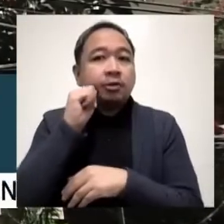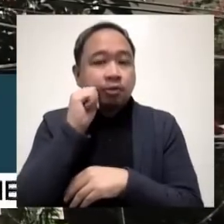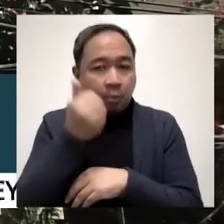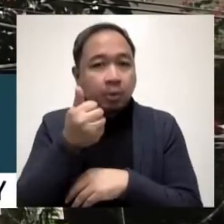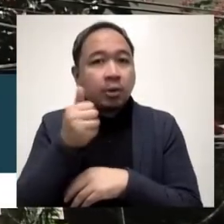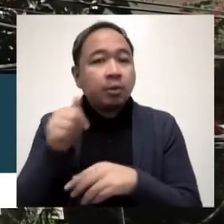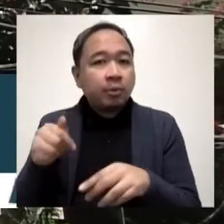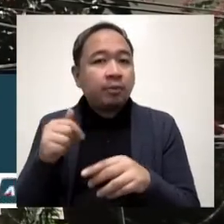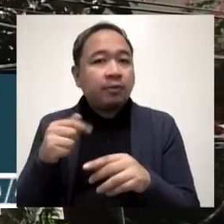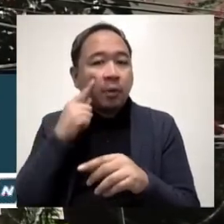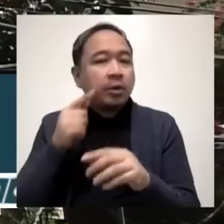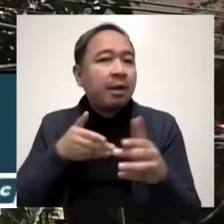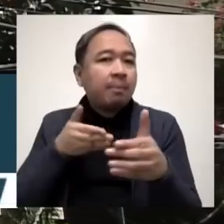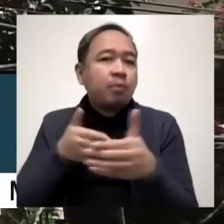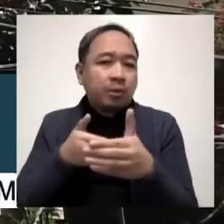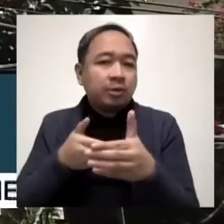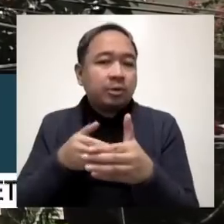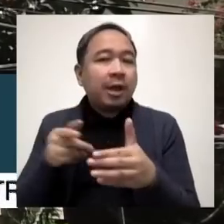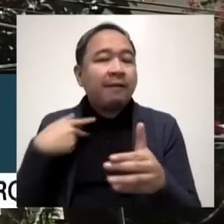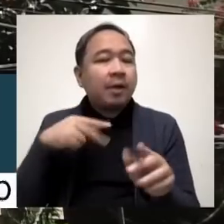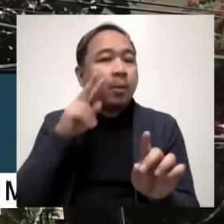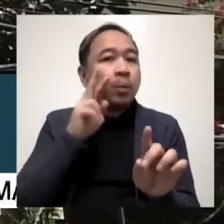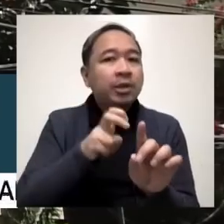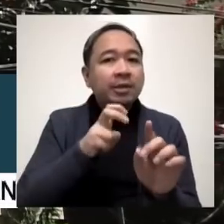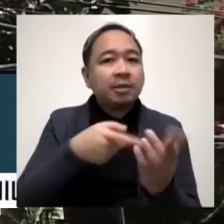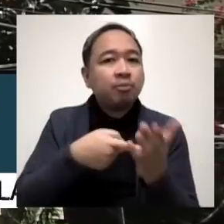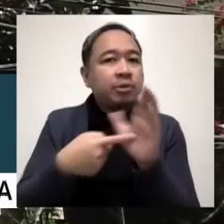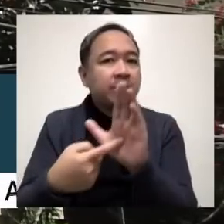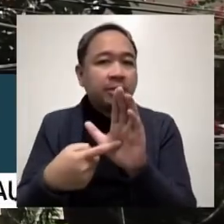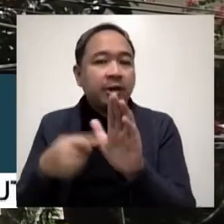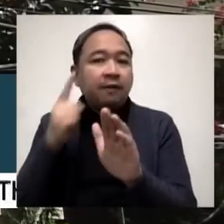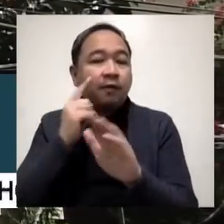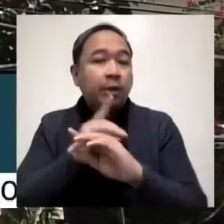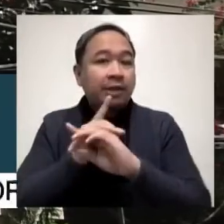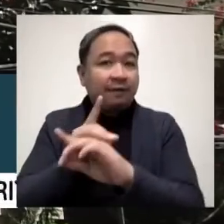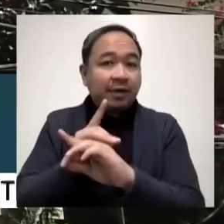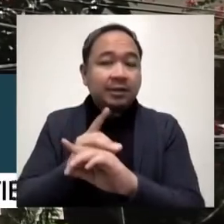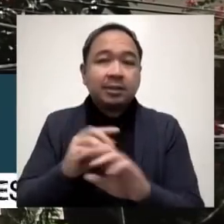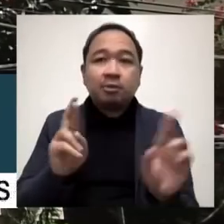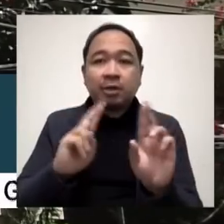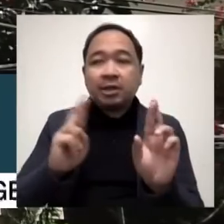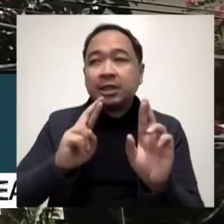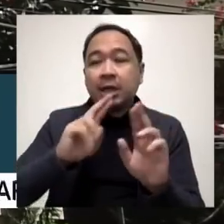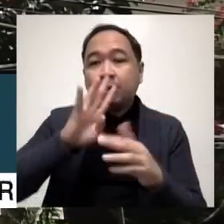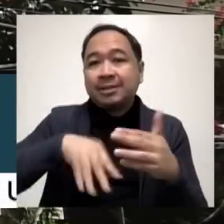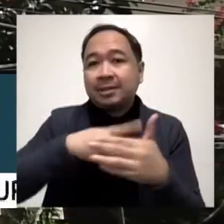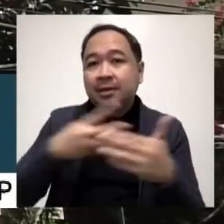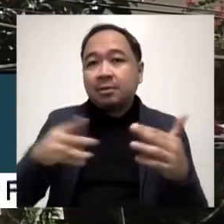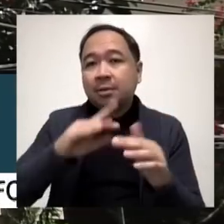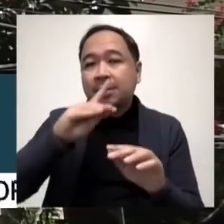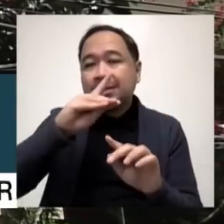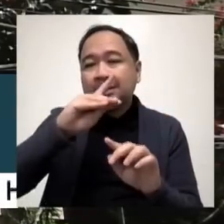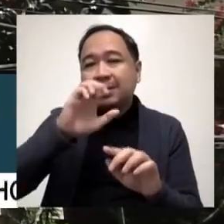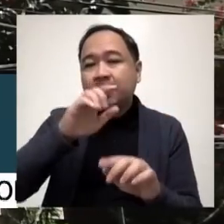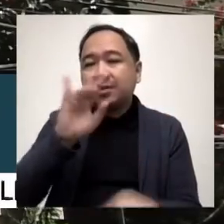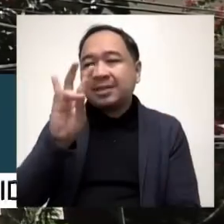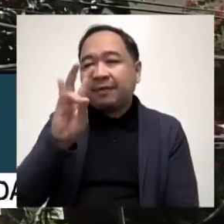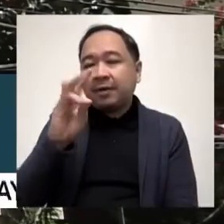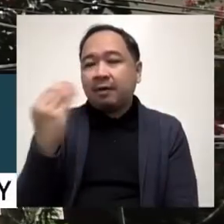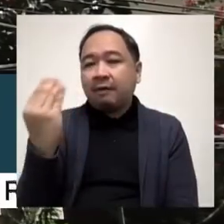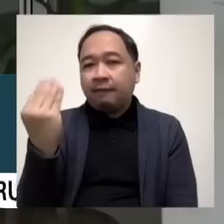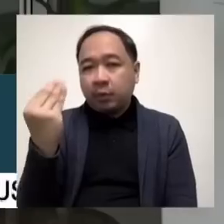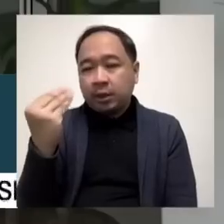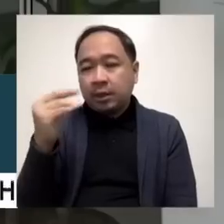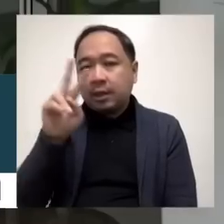And the witness presentation from the defense is set on December 7, 14, and 22.